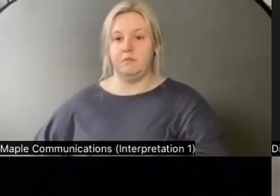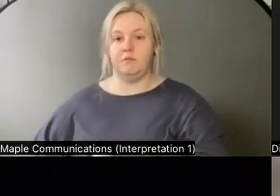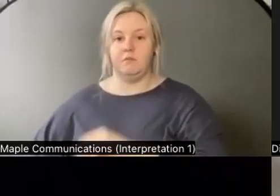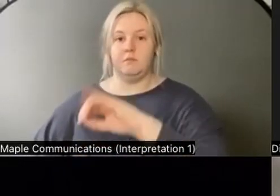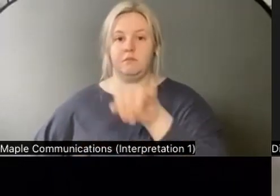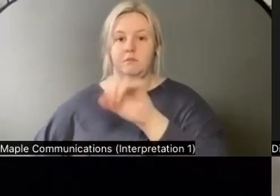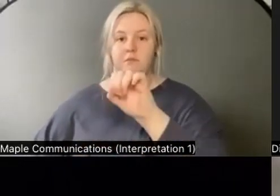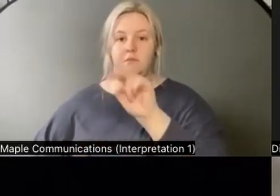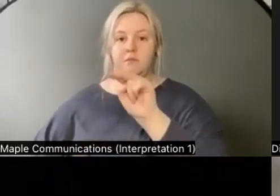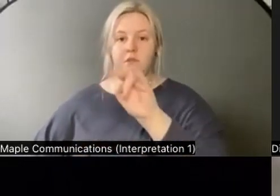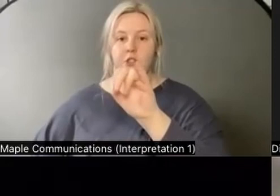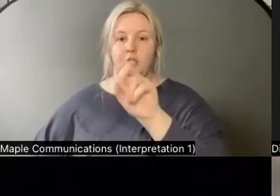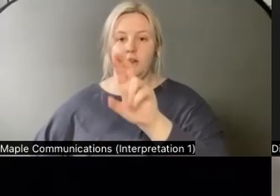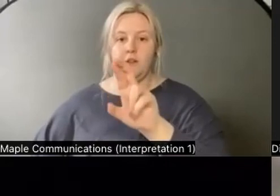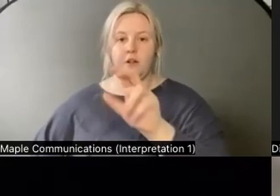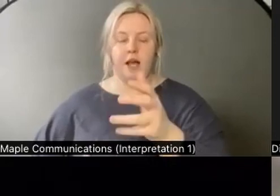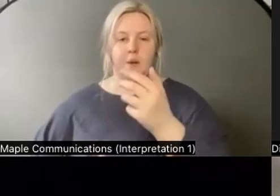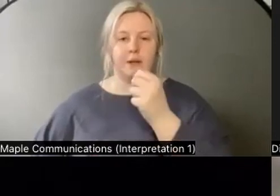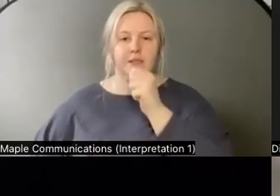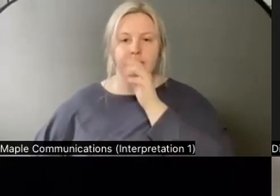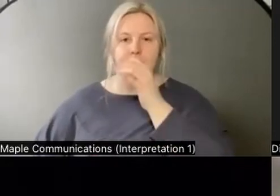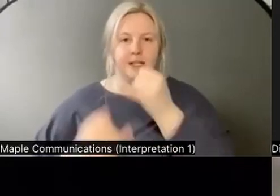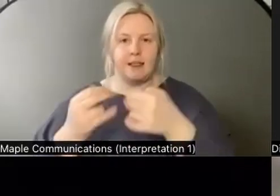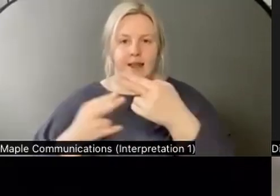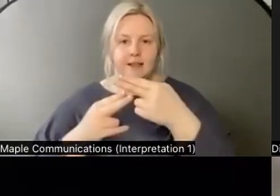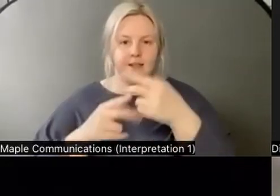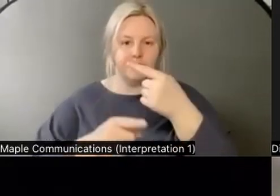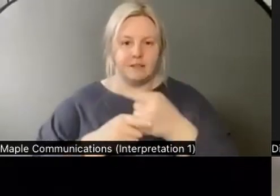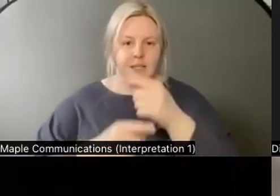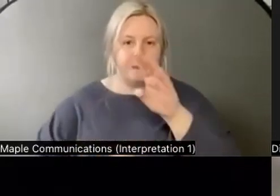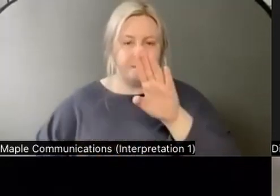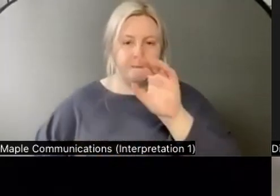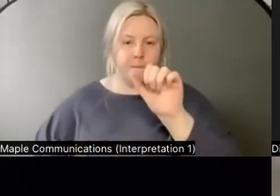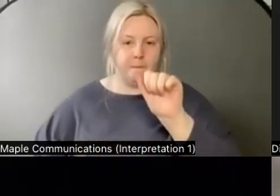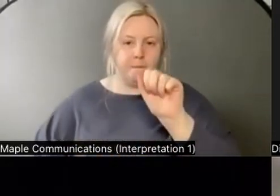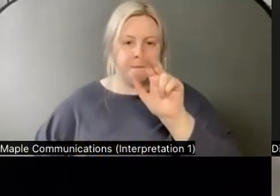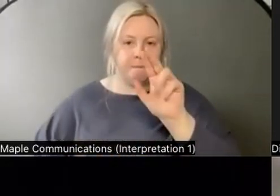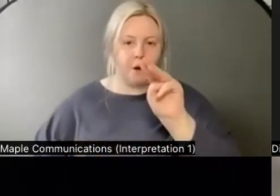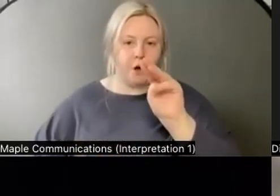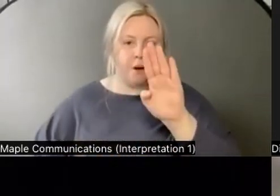Jennifer. I want to say your last name correctly. And is it Bombosh?